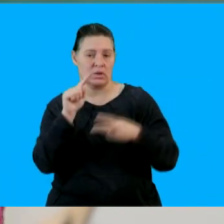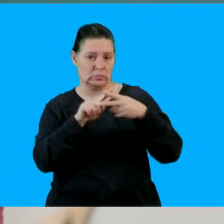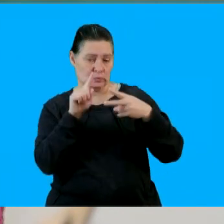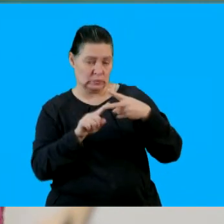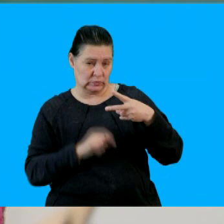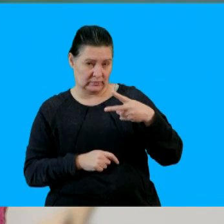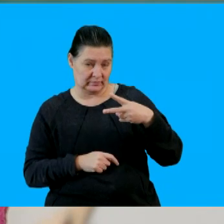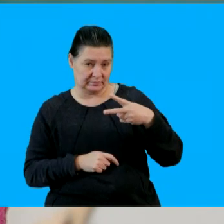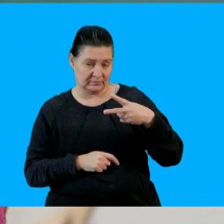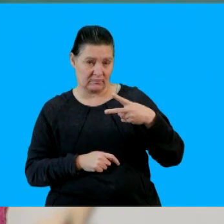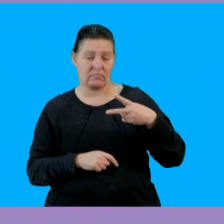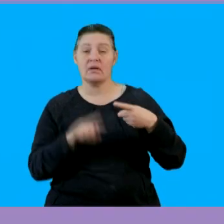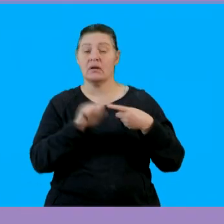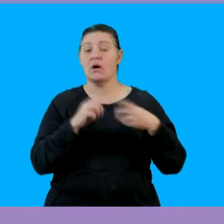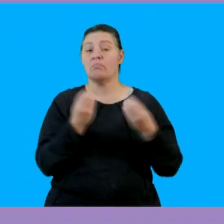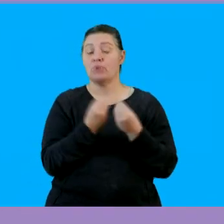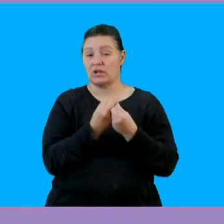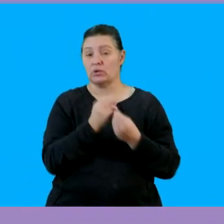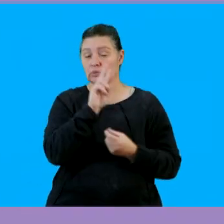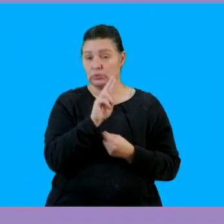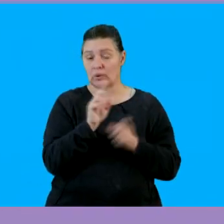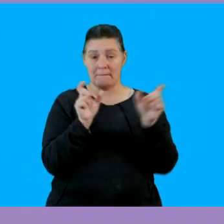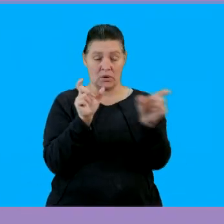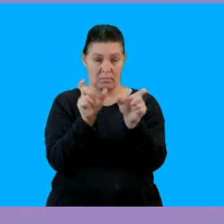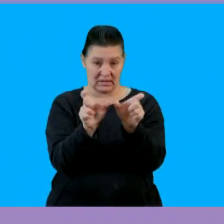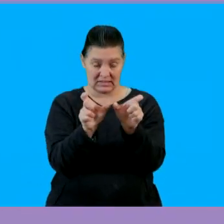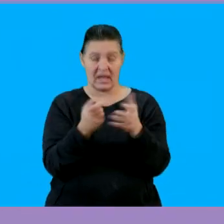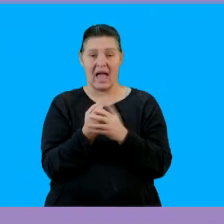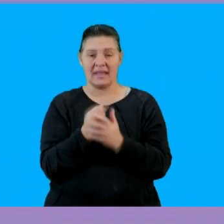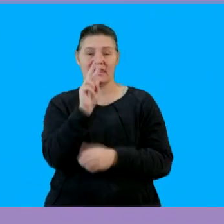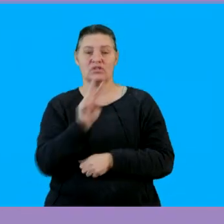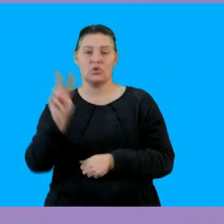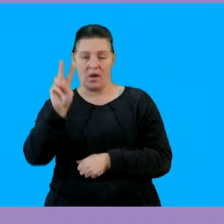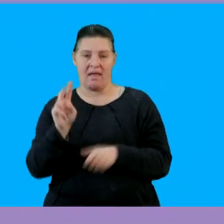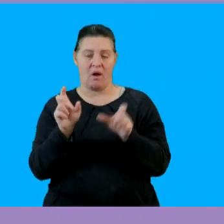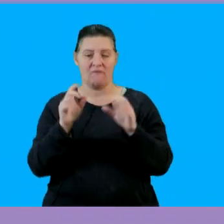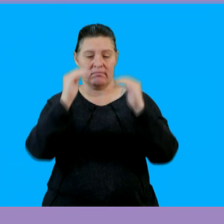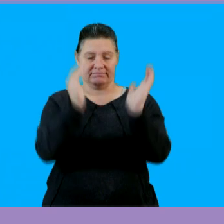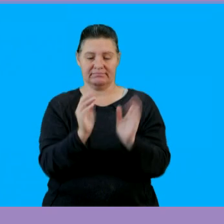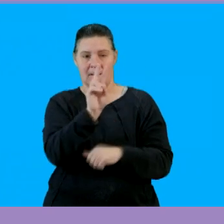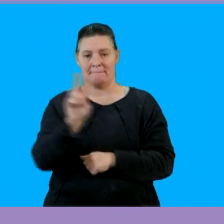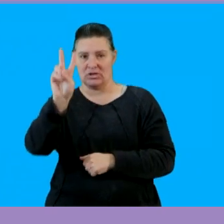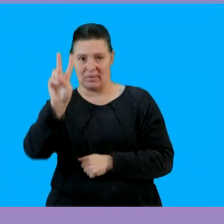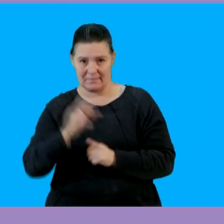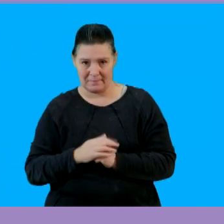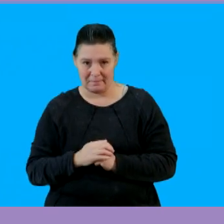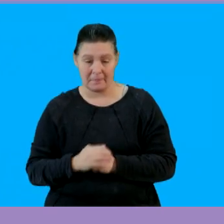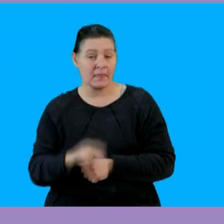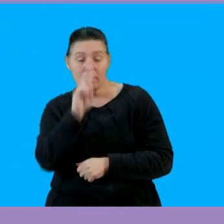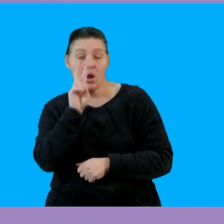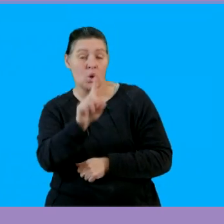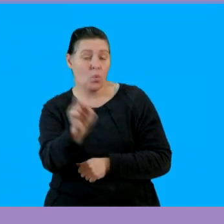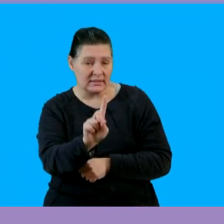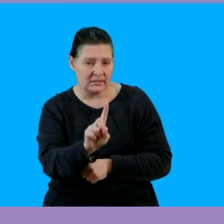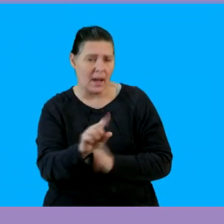two aspects, and that is the product of two binomials and the square of binomials. We looked